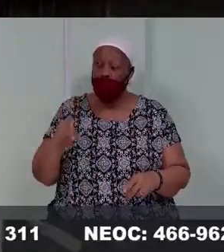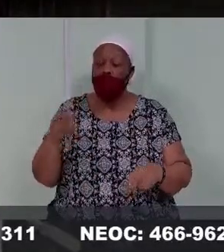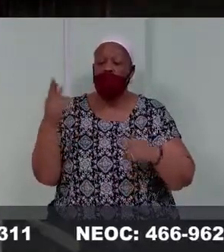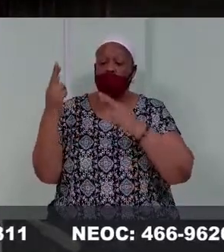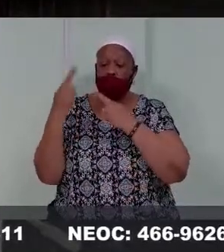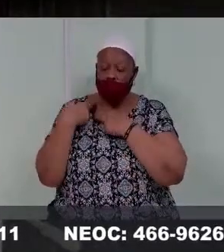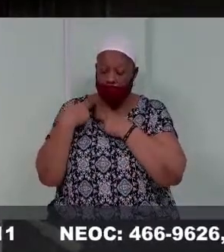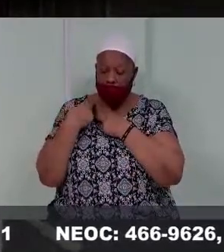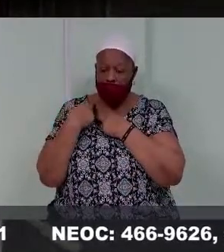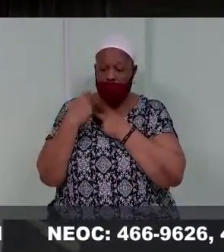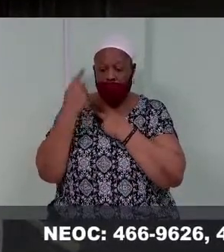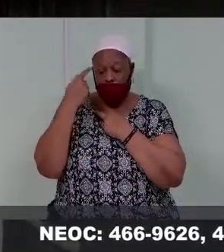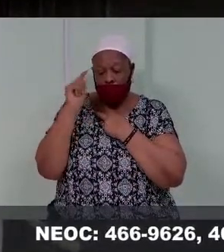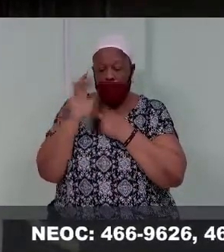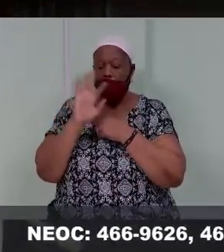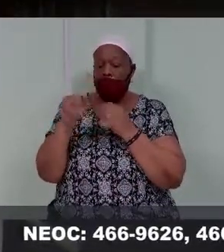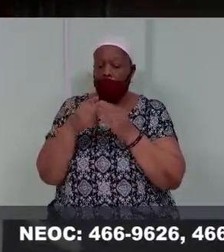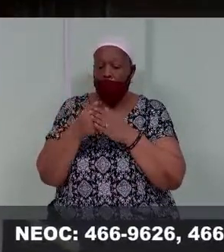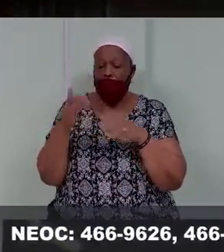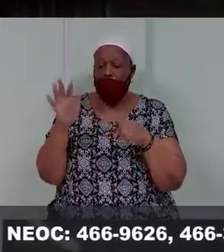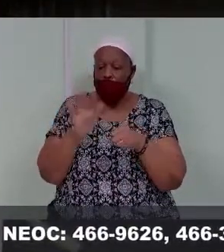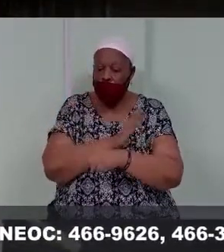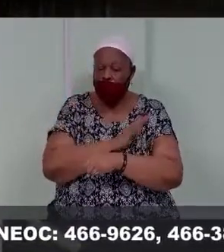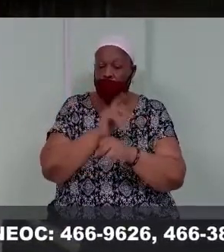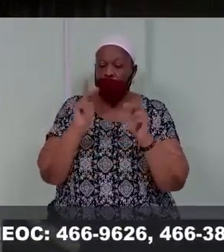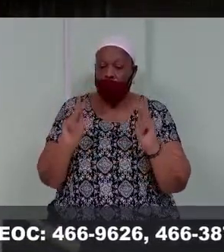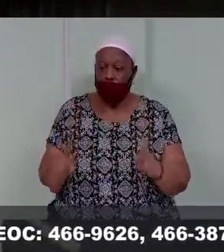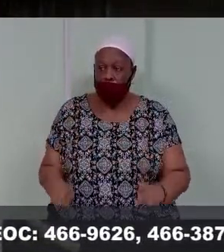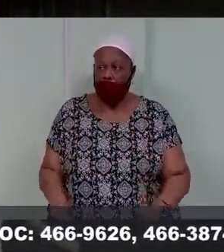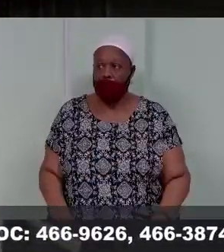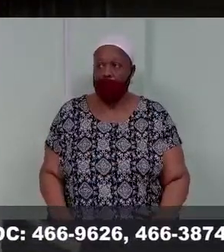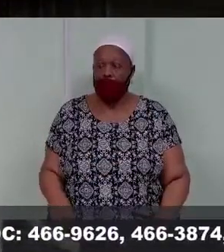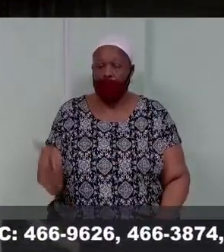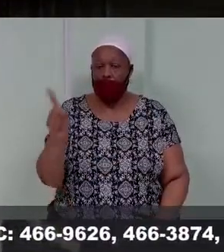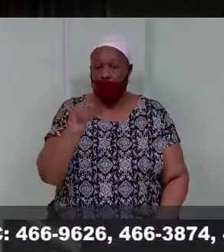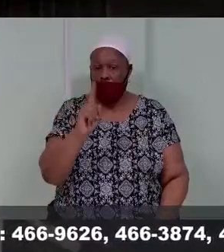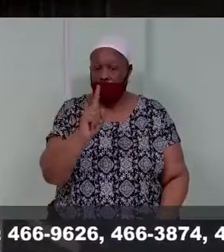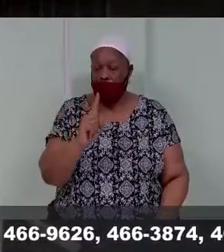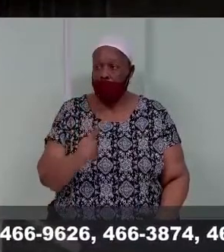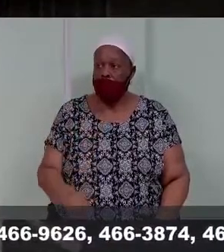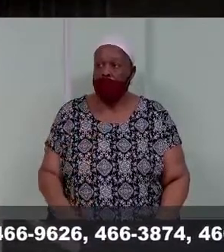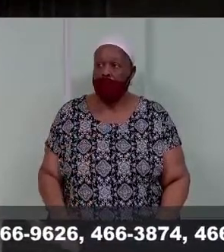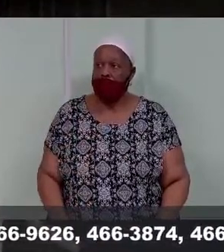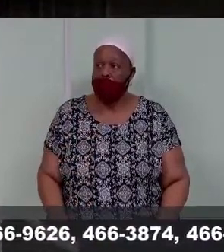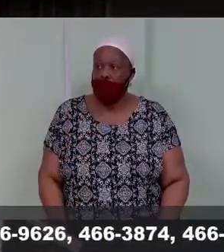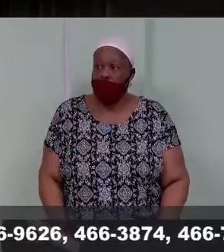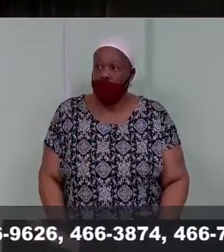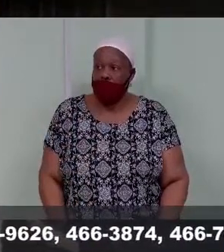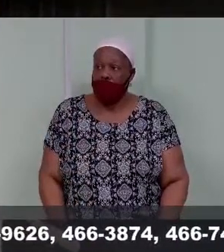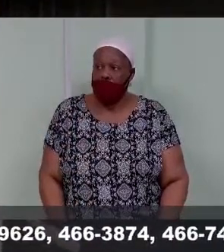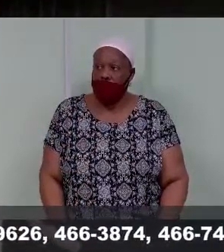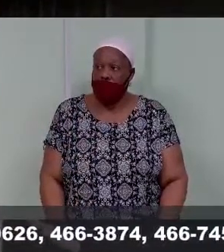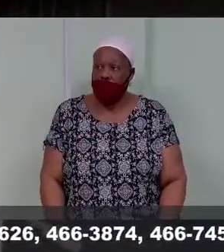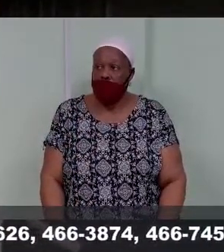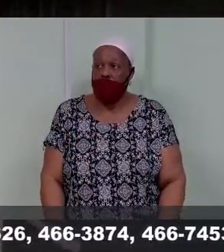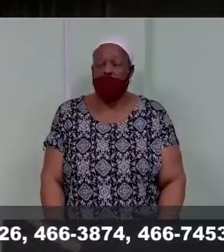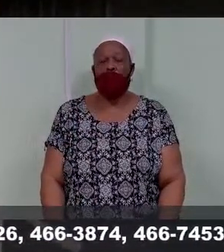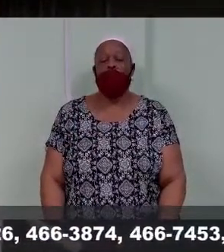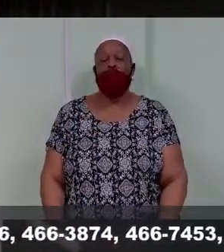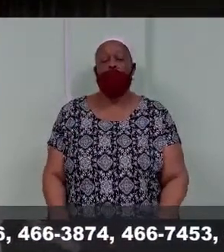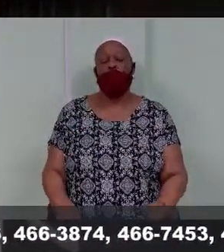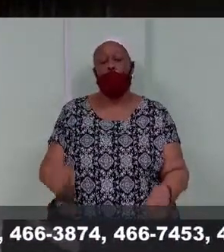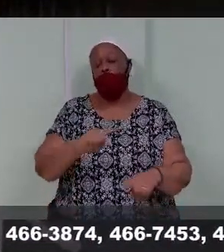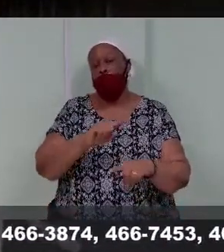of the promoter. Secondly, the question was asked about the compliance team. Hence, we have finished the training with the